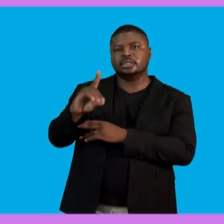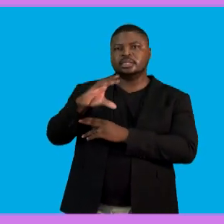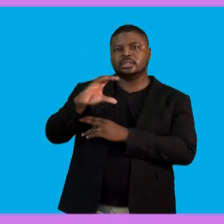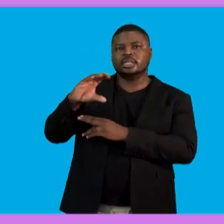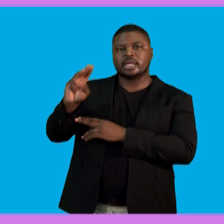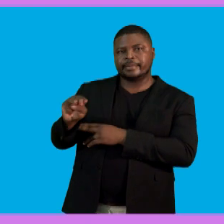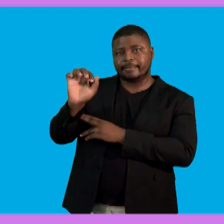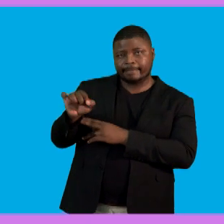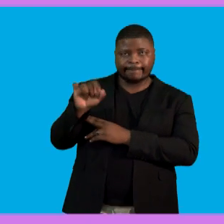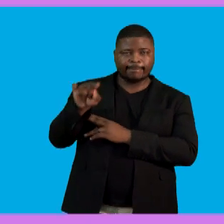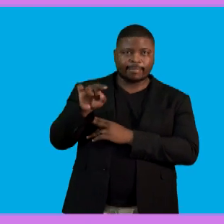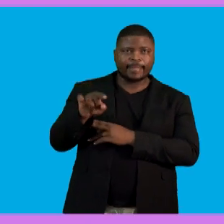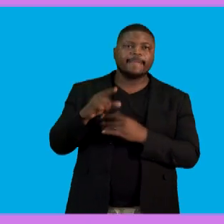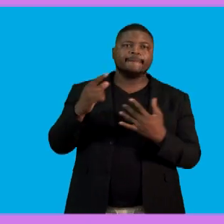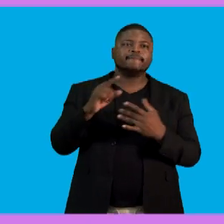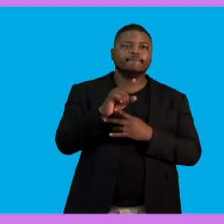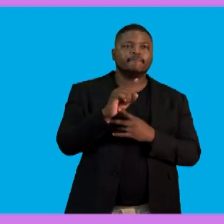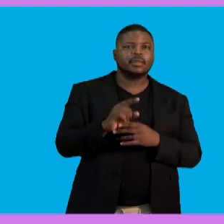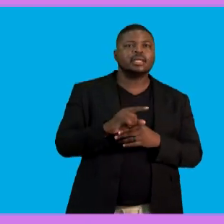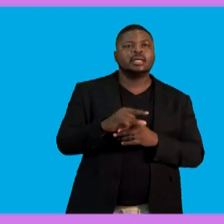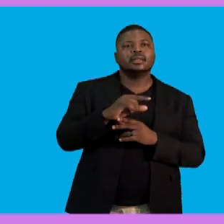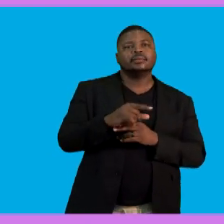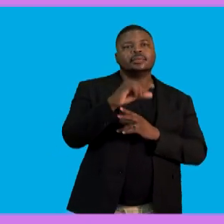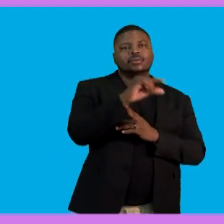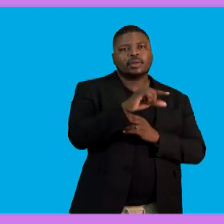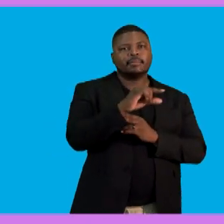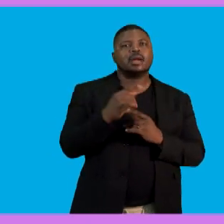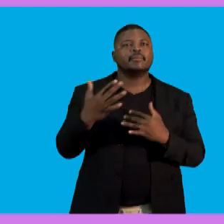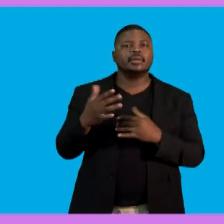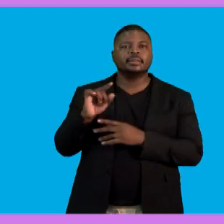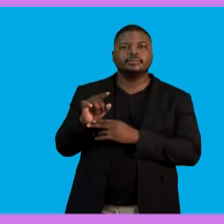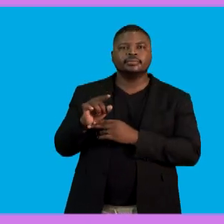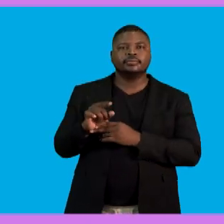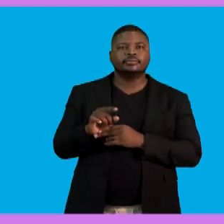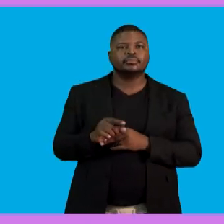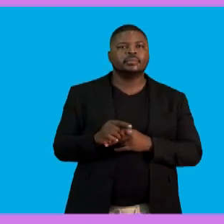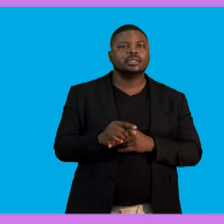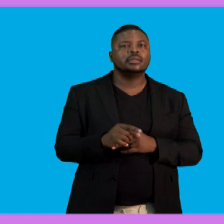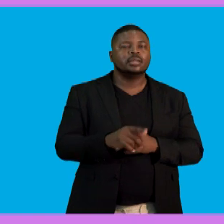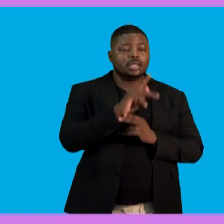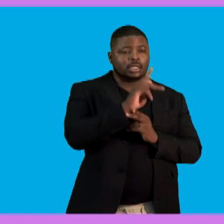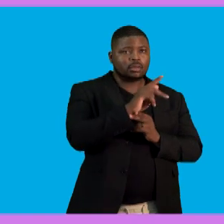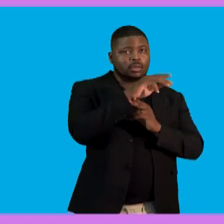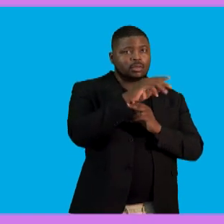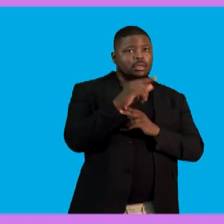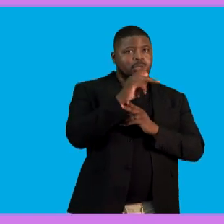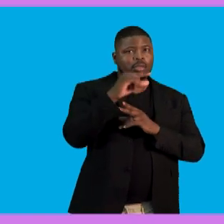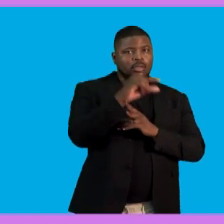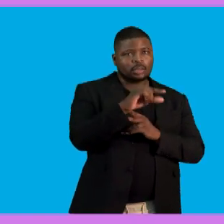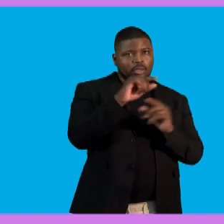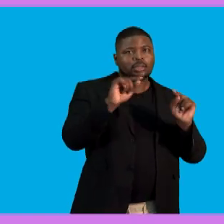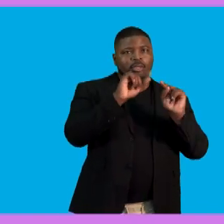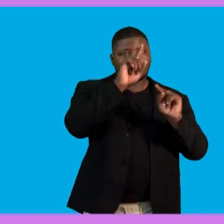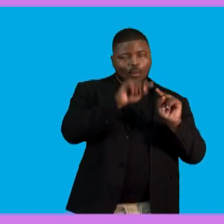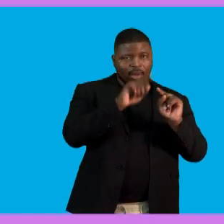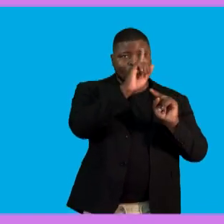months. So we are moving from grams. We want to find how many grams do we have in kilograms. So we say kilograms to grams. Now